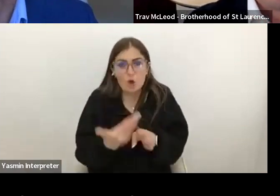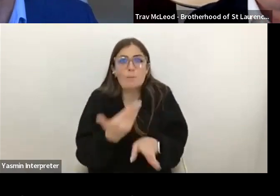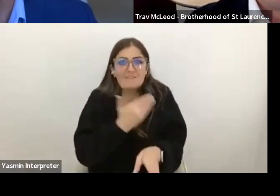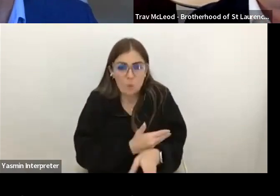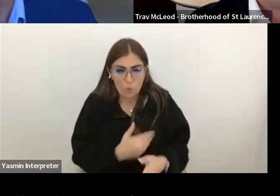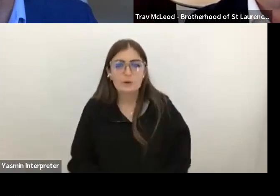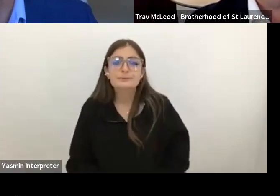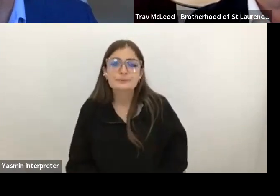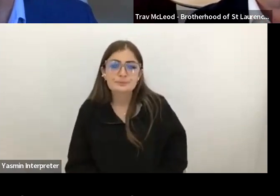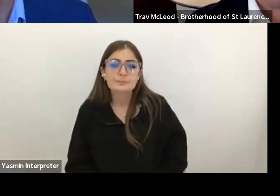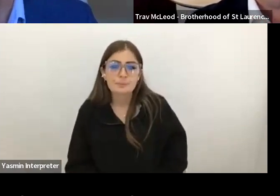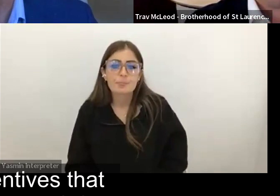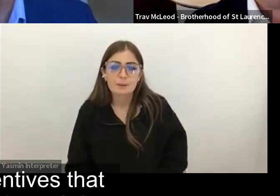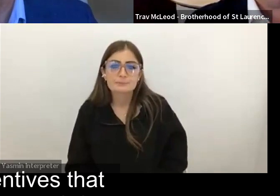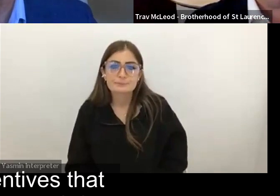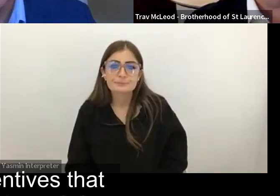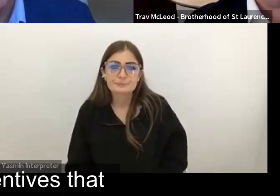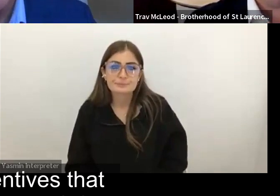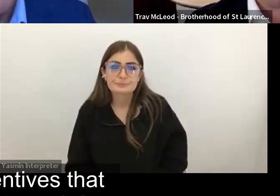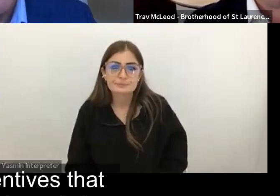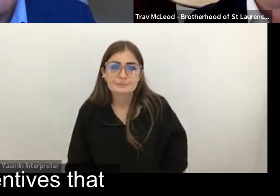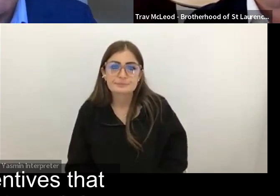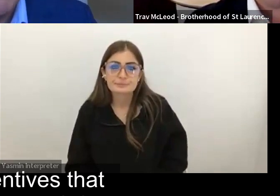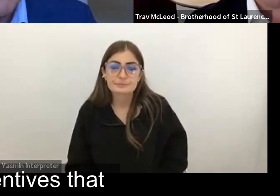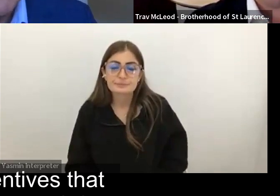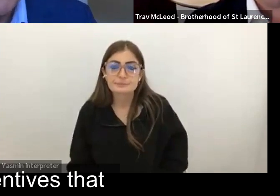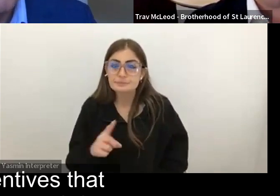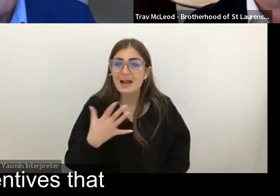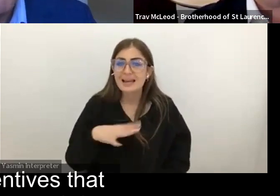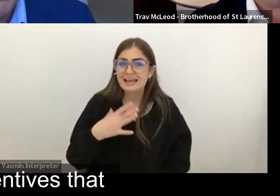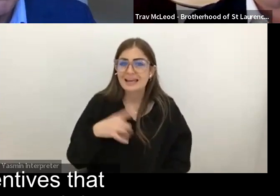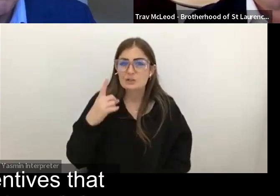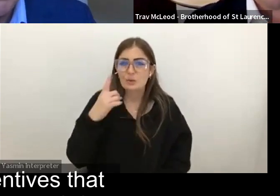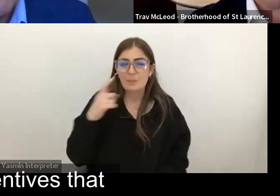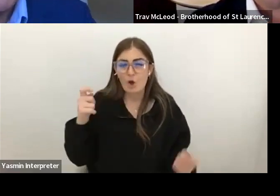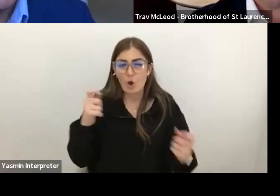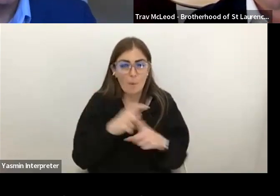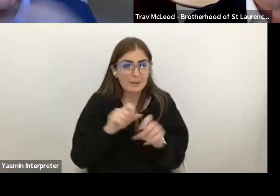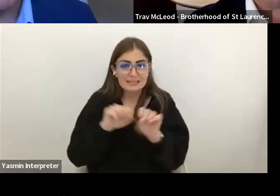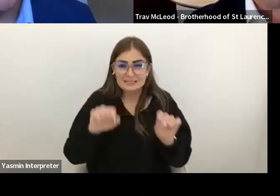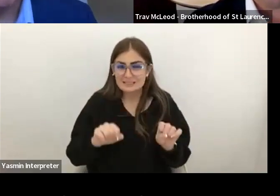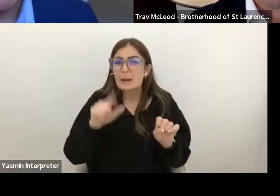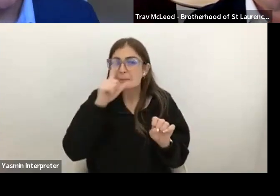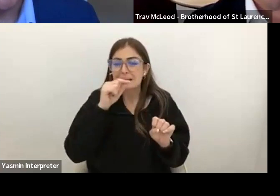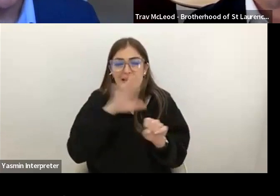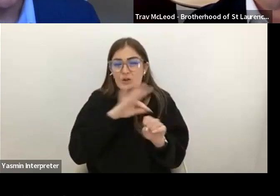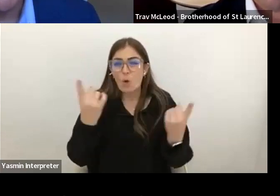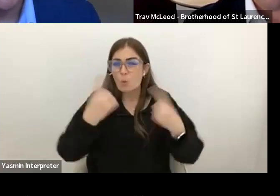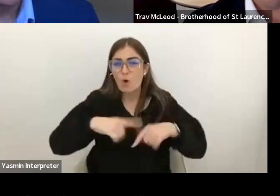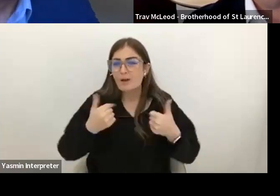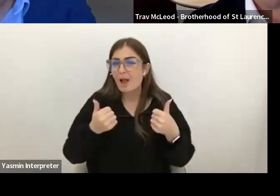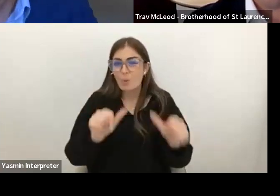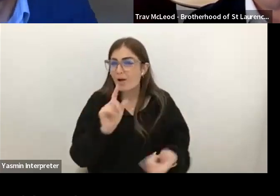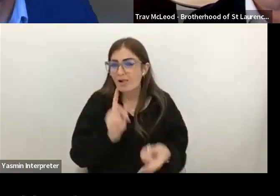can't underestimate the disincentives that complex systems bring. So that's the big systemic